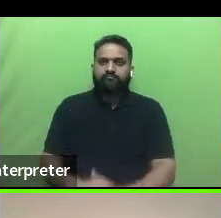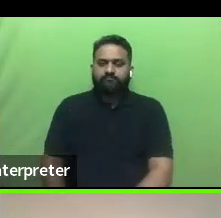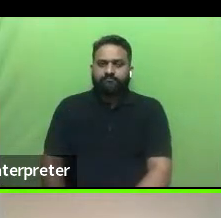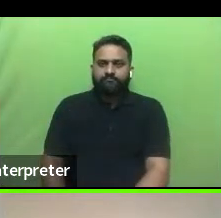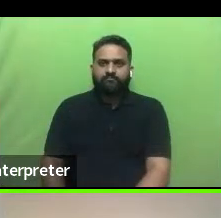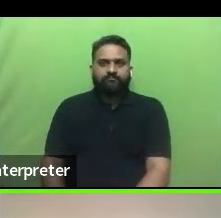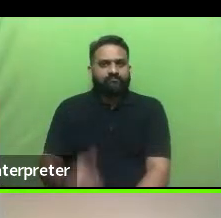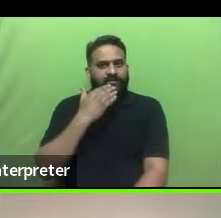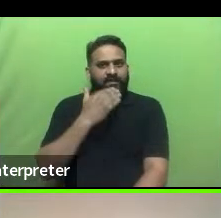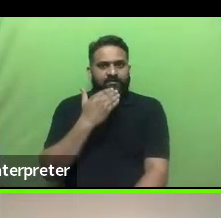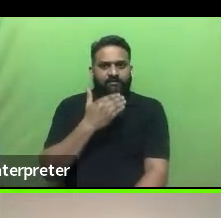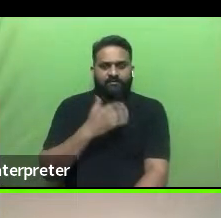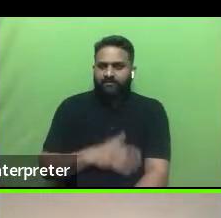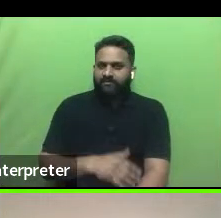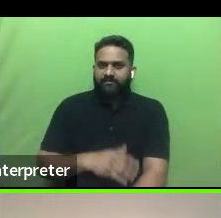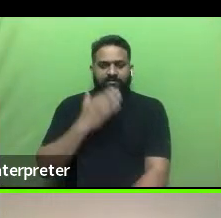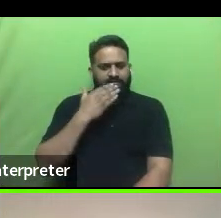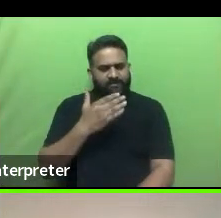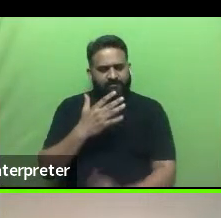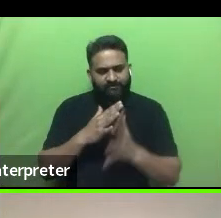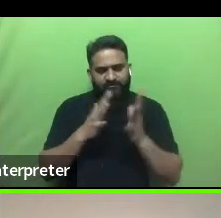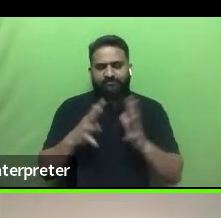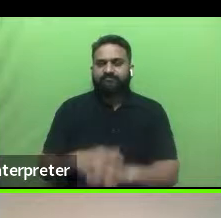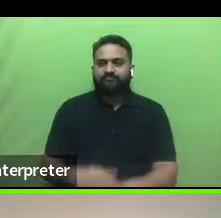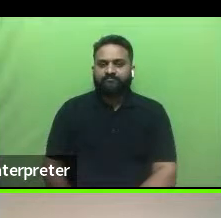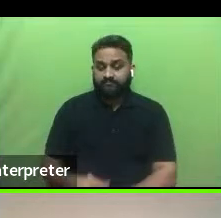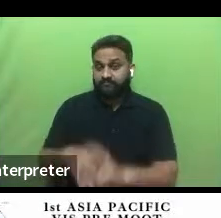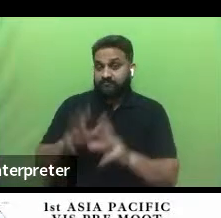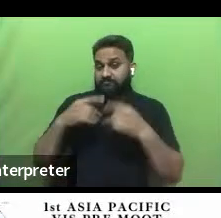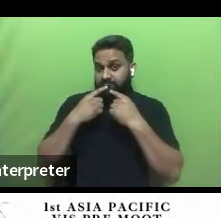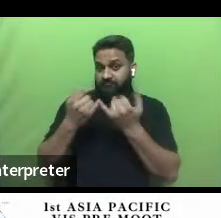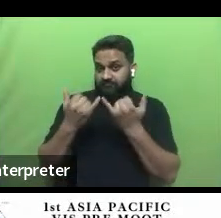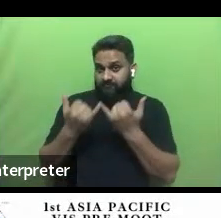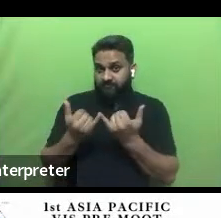Thank you. Yes, indeed. Thank you very much. And I'll tell you now, it's going to